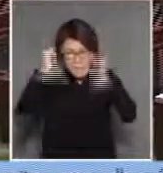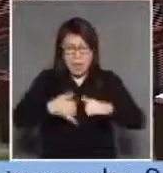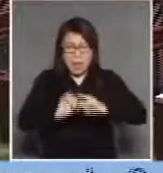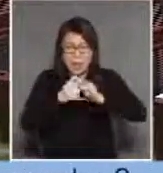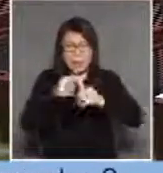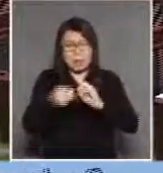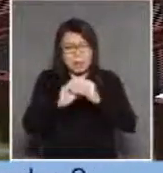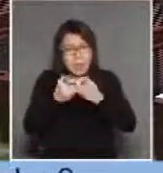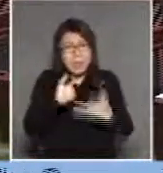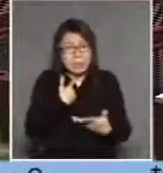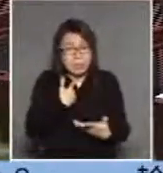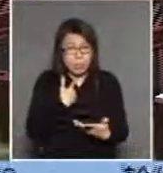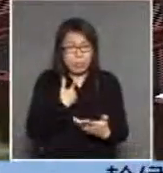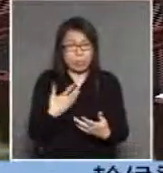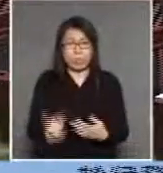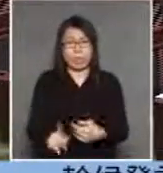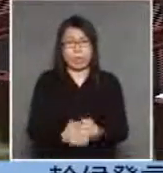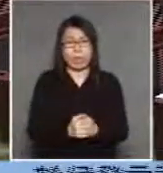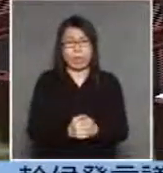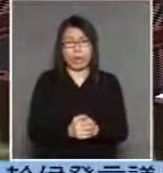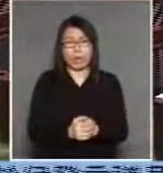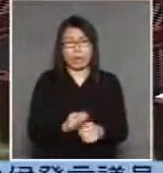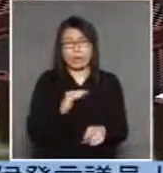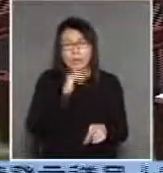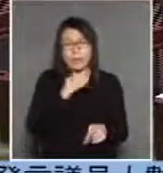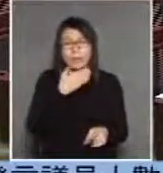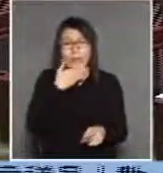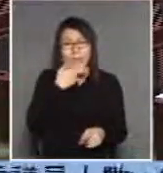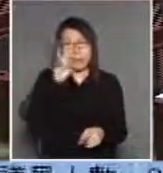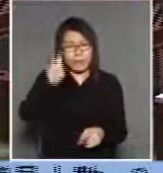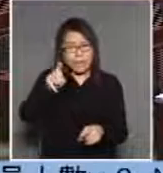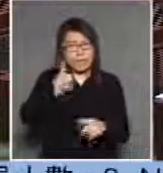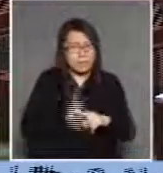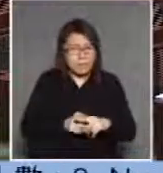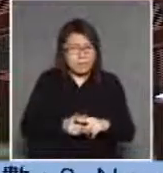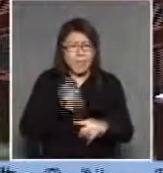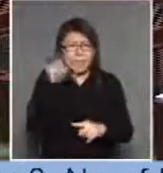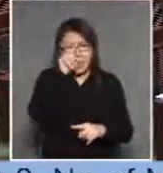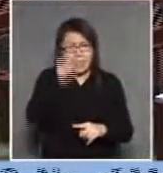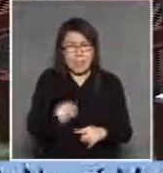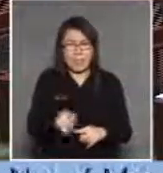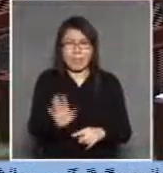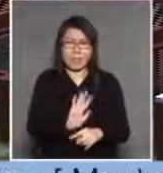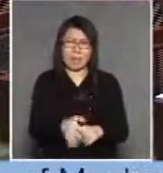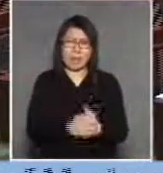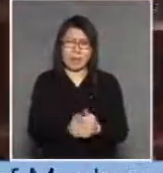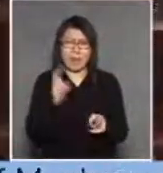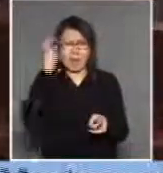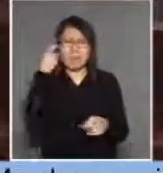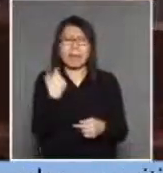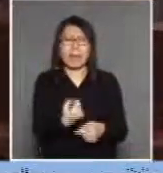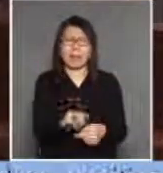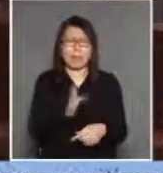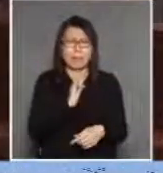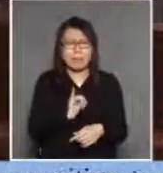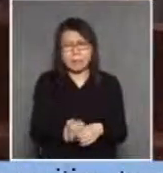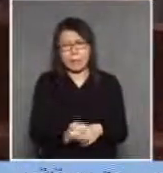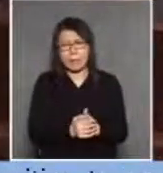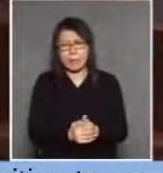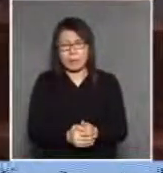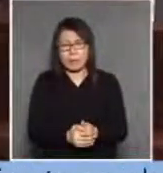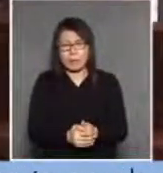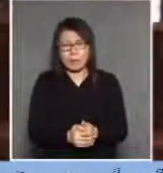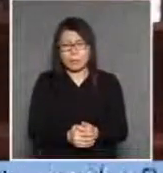just bang our head against the wall and ask people, young people, to take to the streets and become rioters? Or